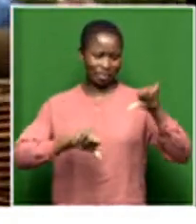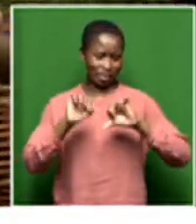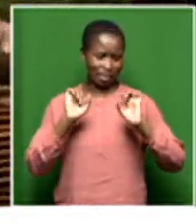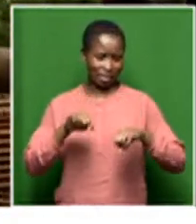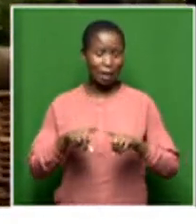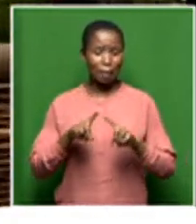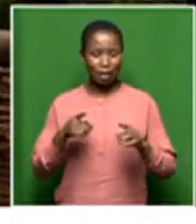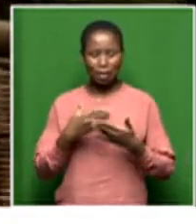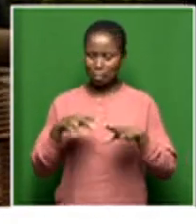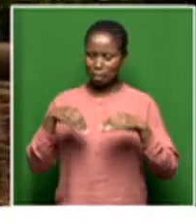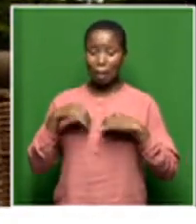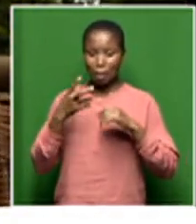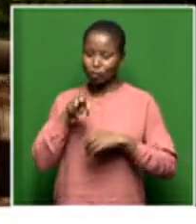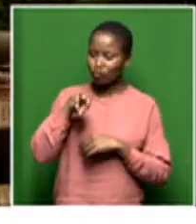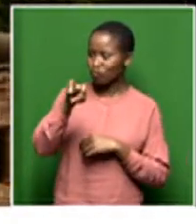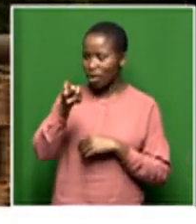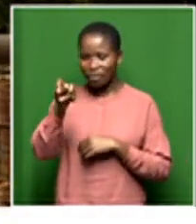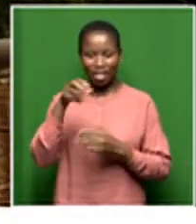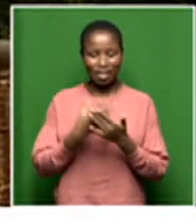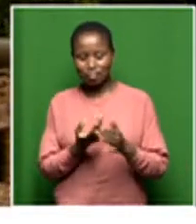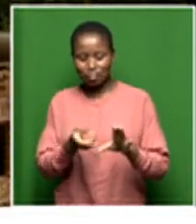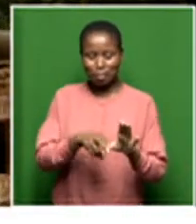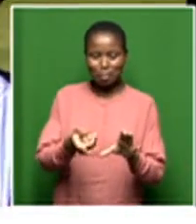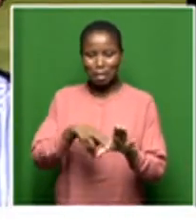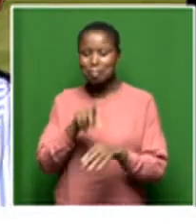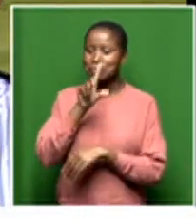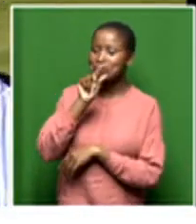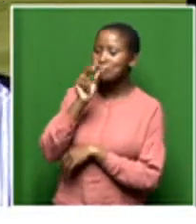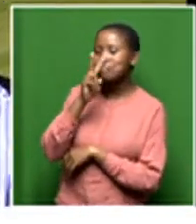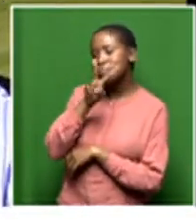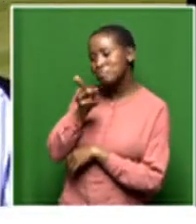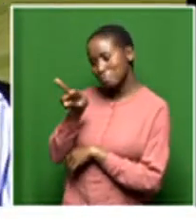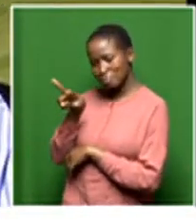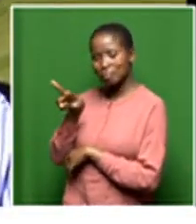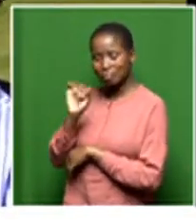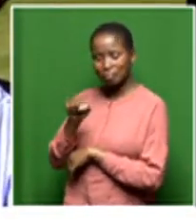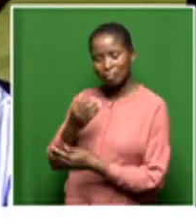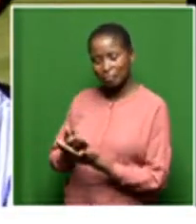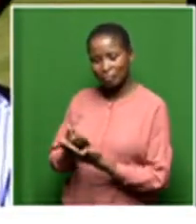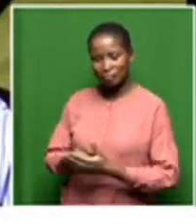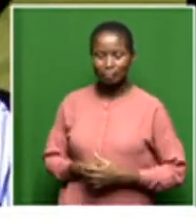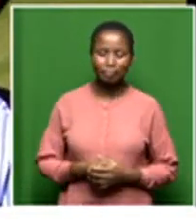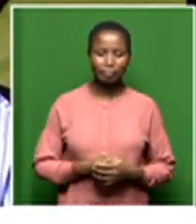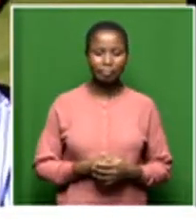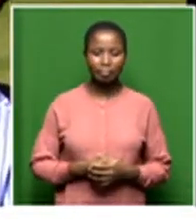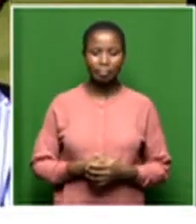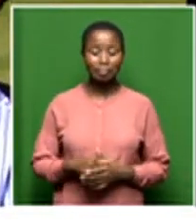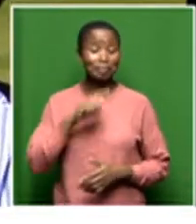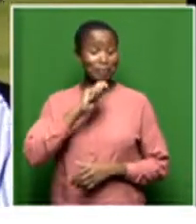to enjoy beautiful views as they drift through the air. This is my first time coming here. I've always wanted to do